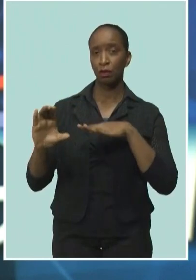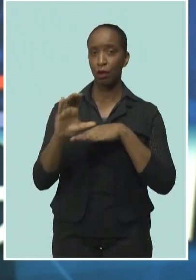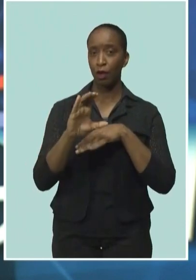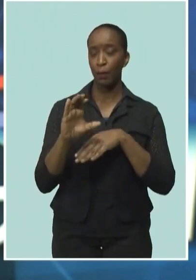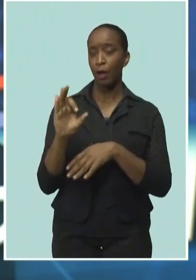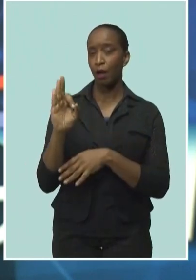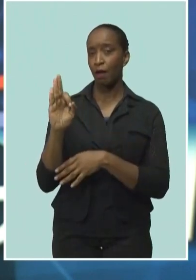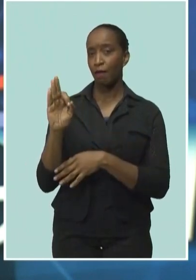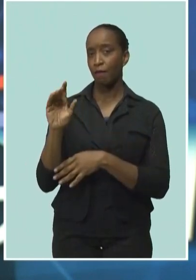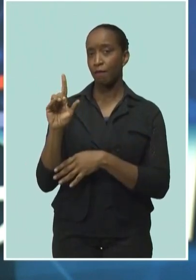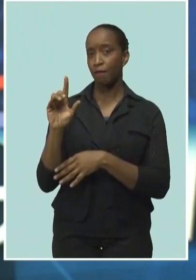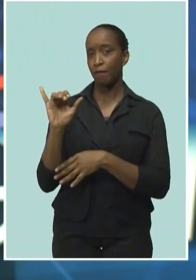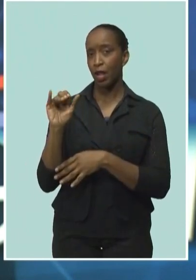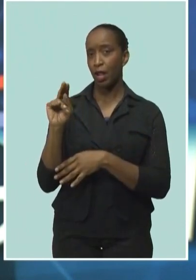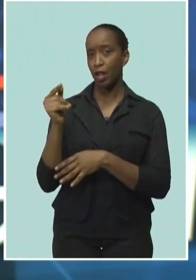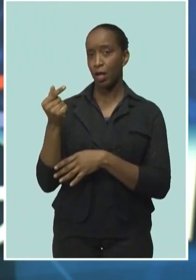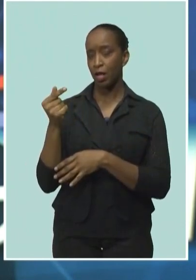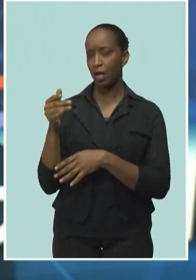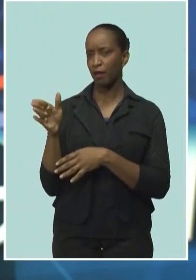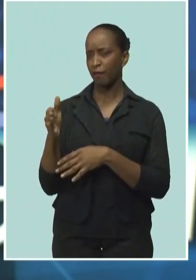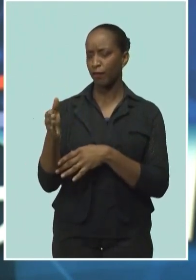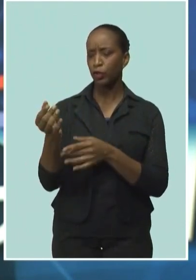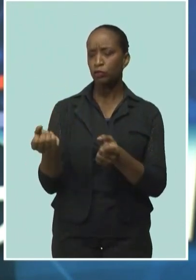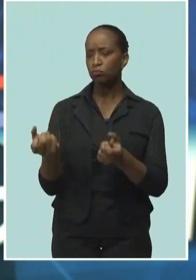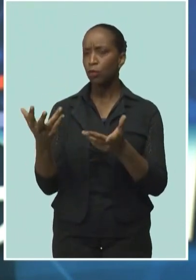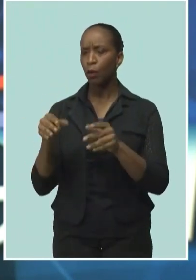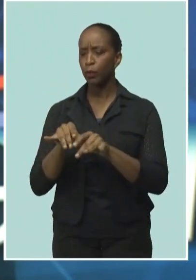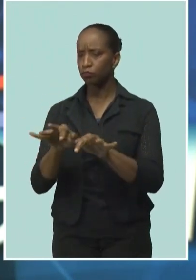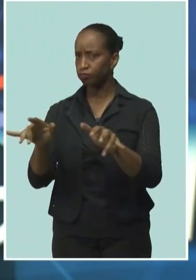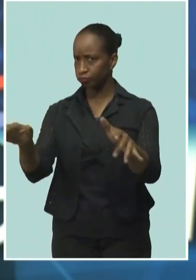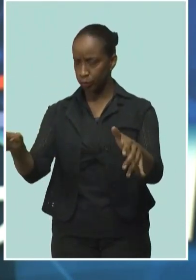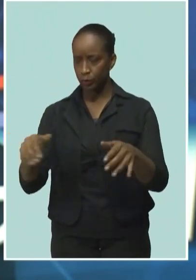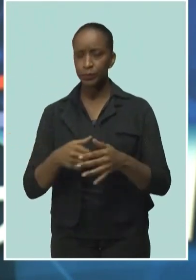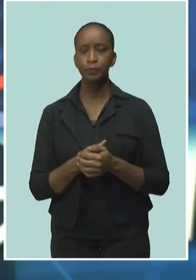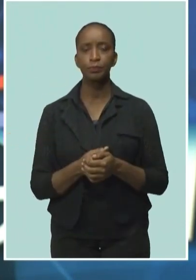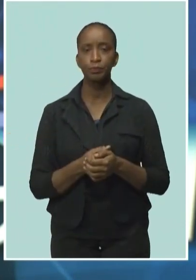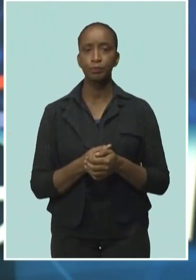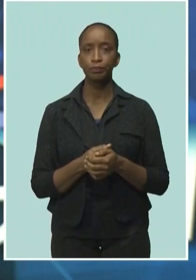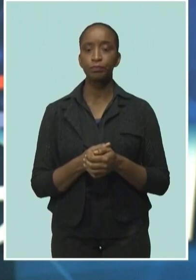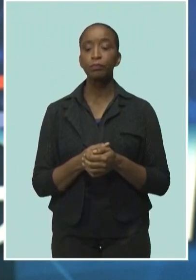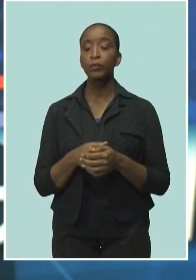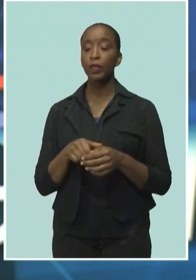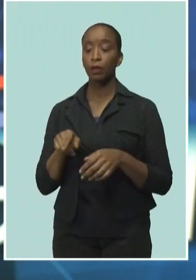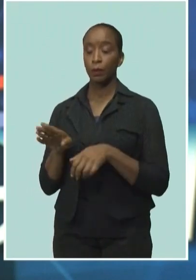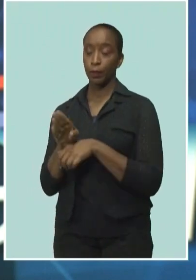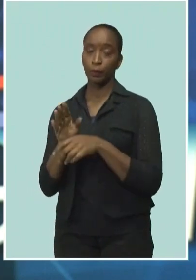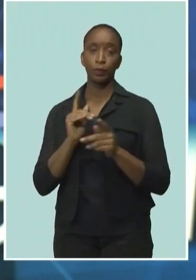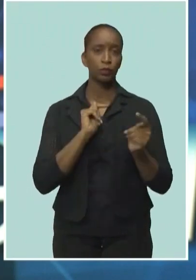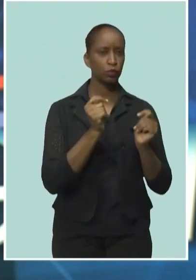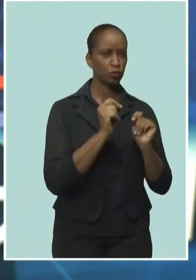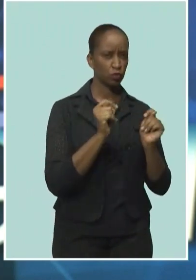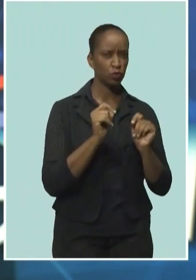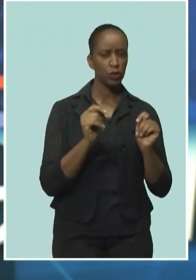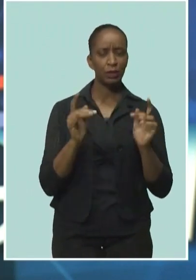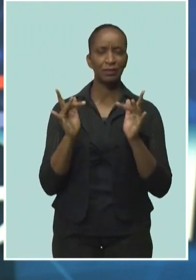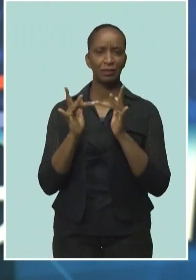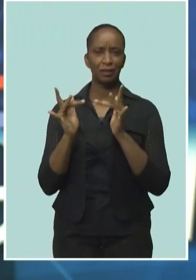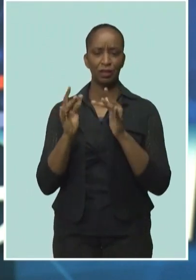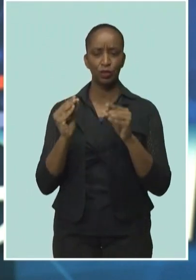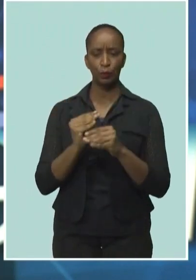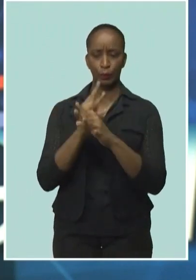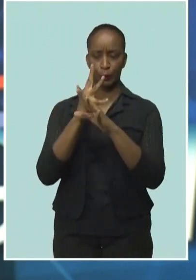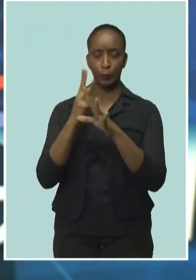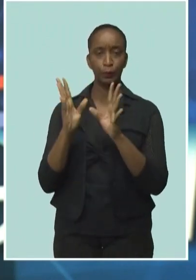communique issued after the senior government officials from both countries met virtually on November the 2nd. The Barbados delegation was led